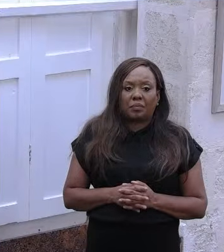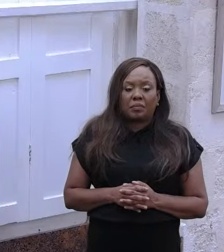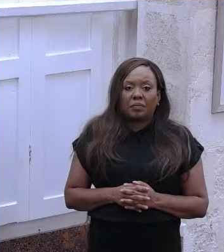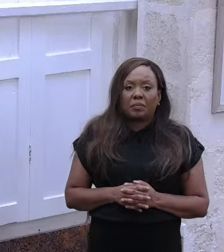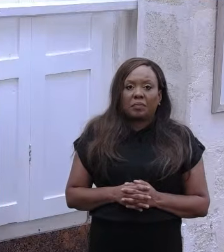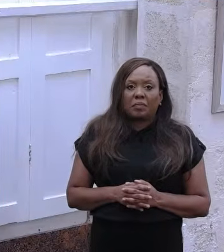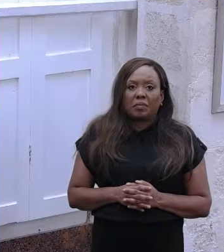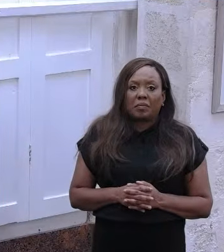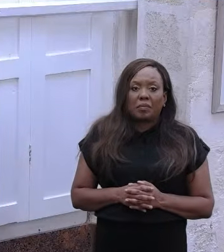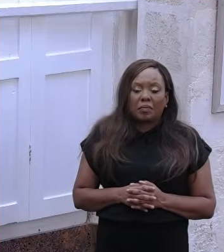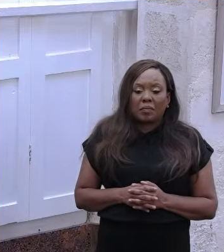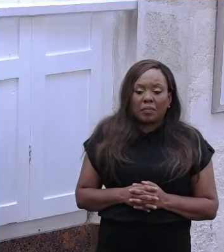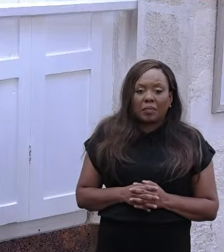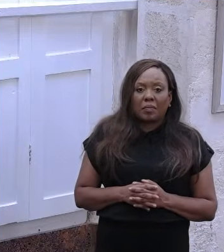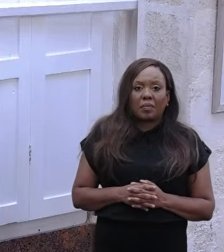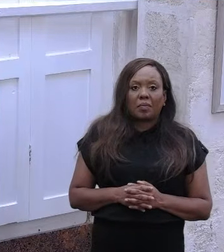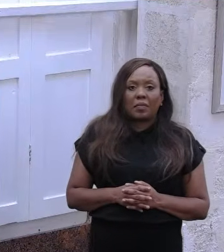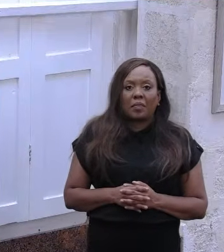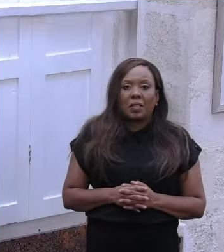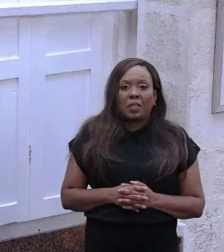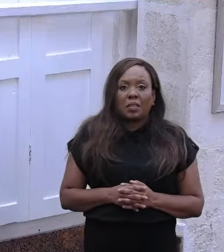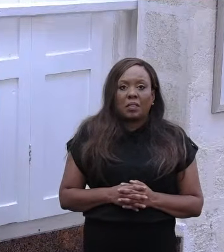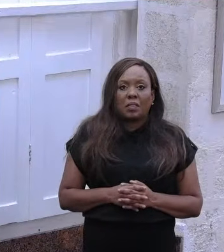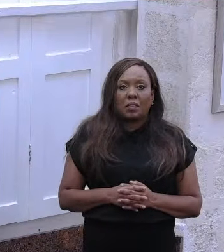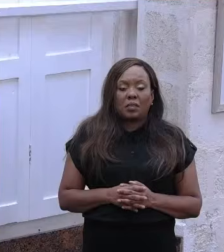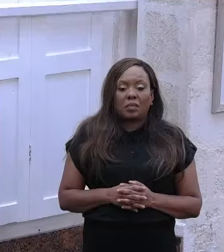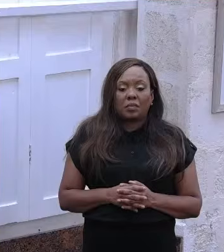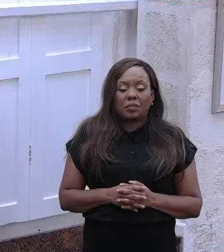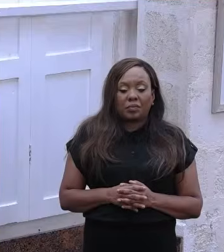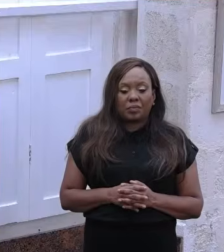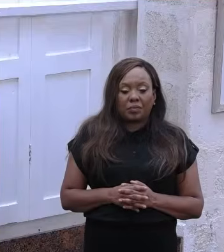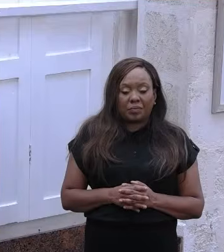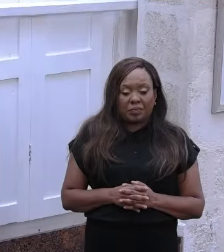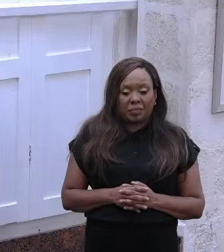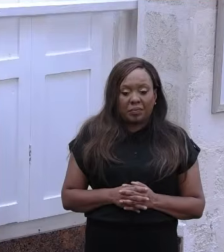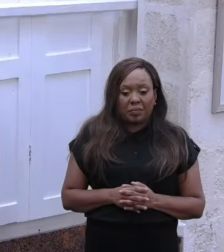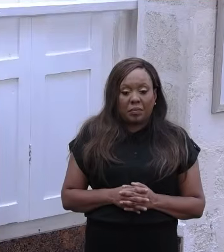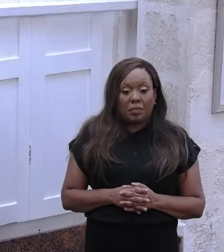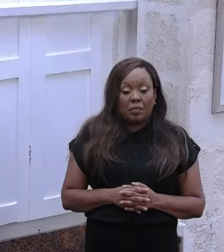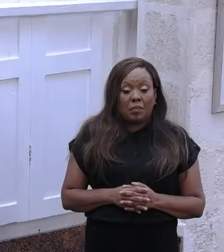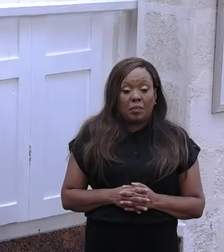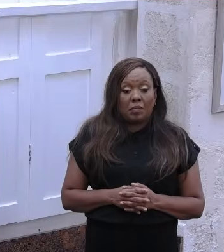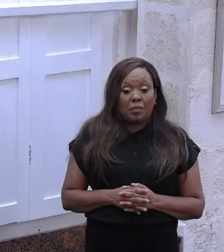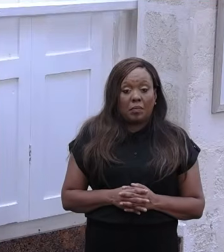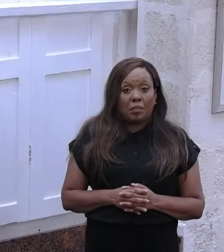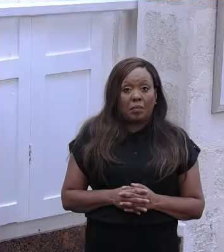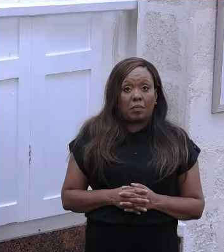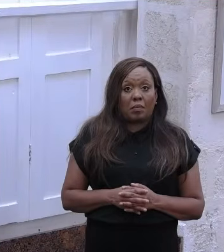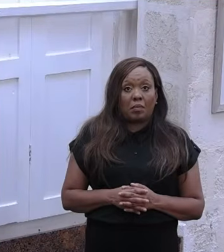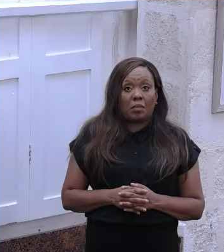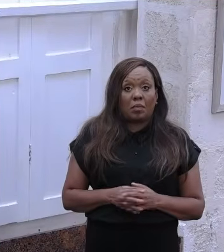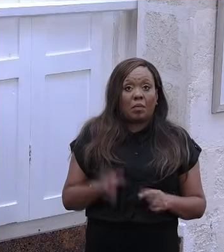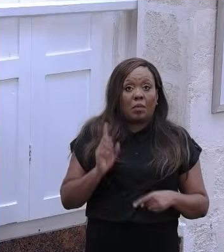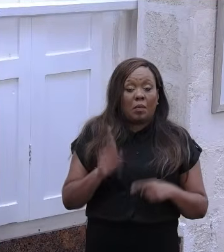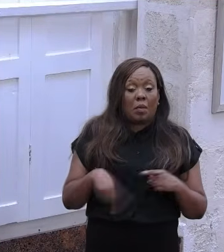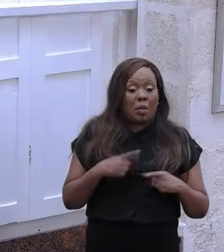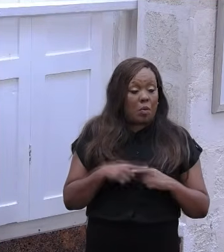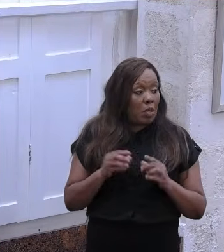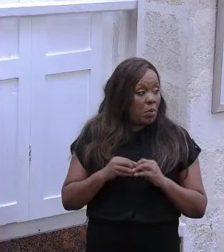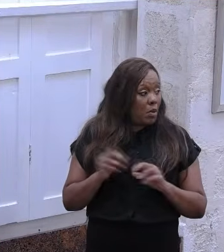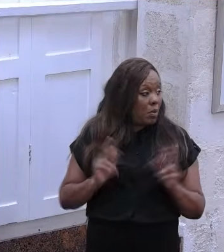more persons coming into the country, the possibility of crime will increase, and more